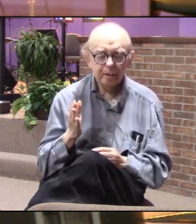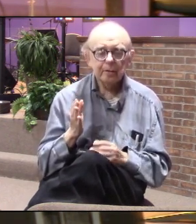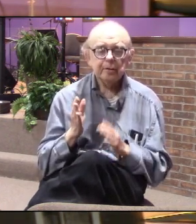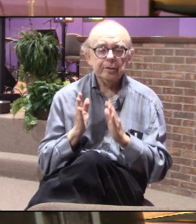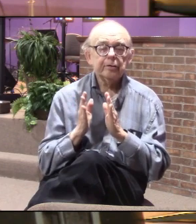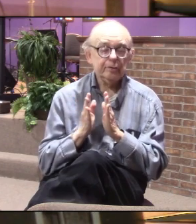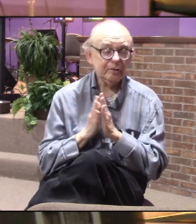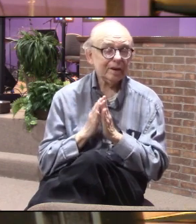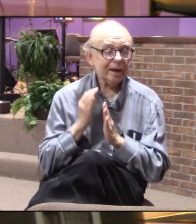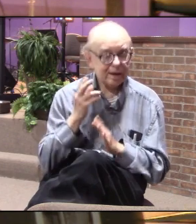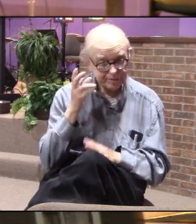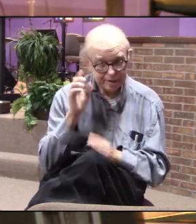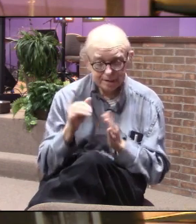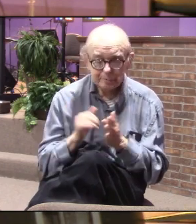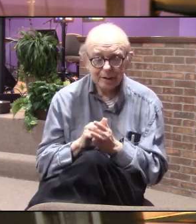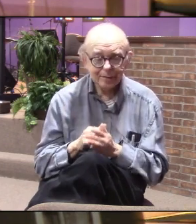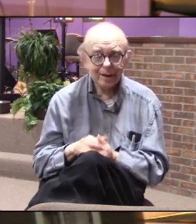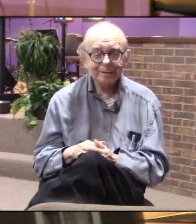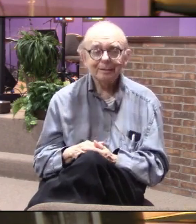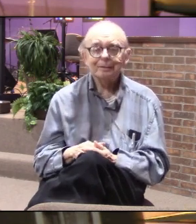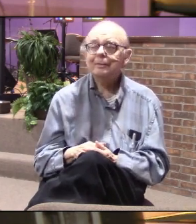Satan.